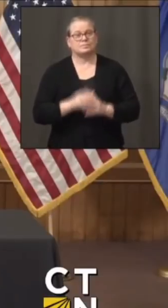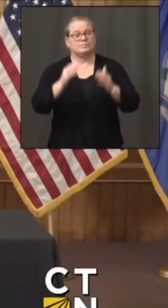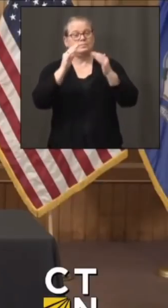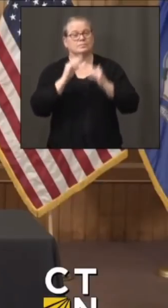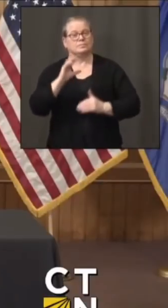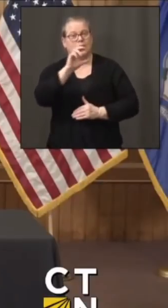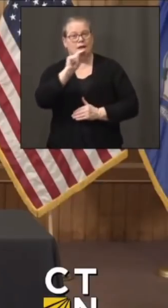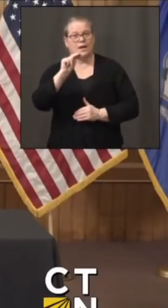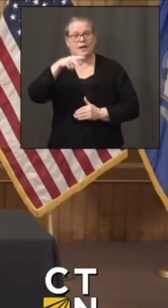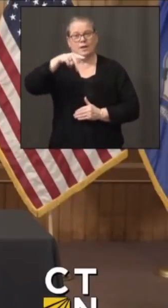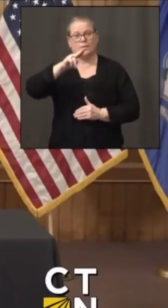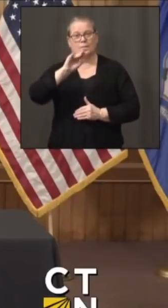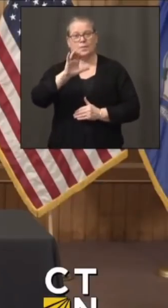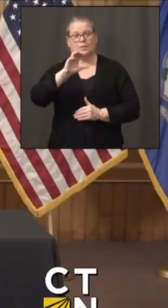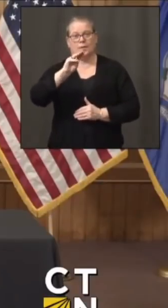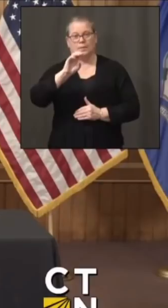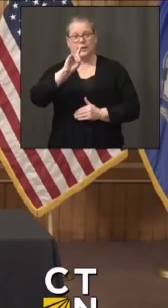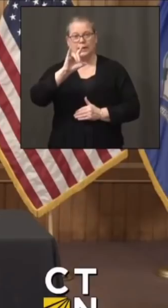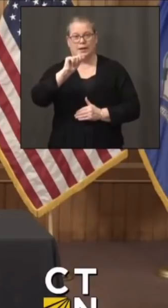Connecticut Public Media.